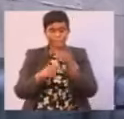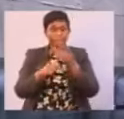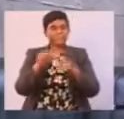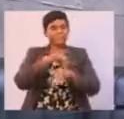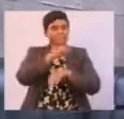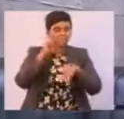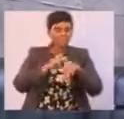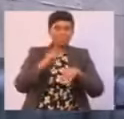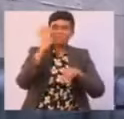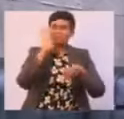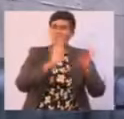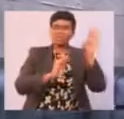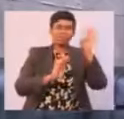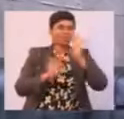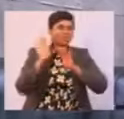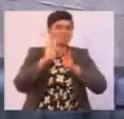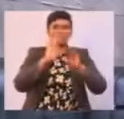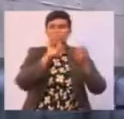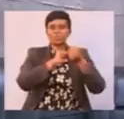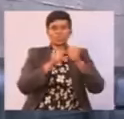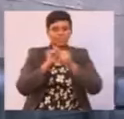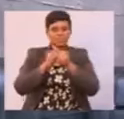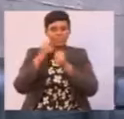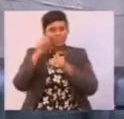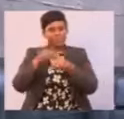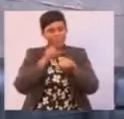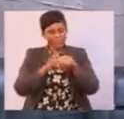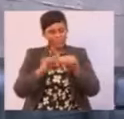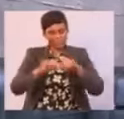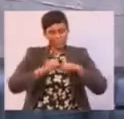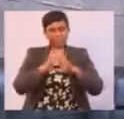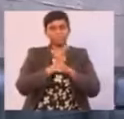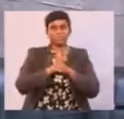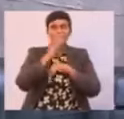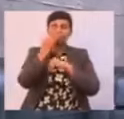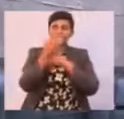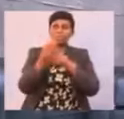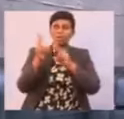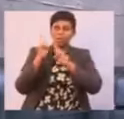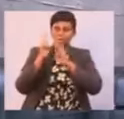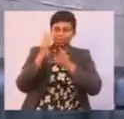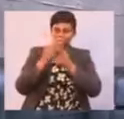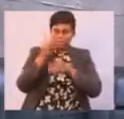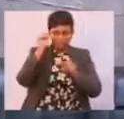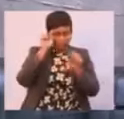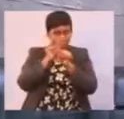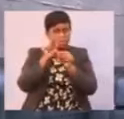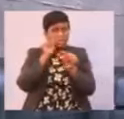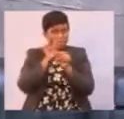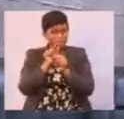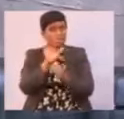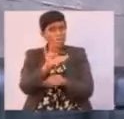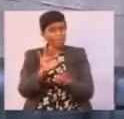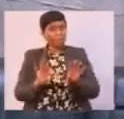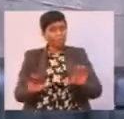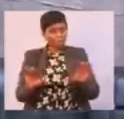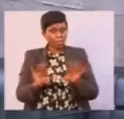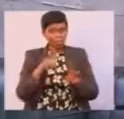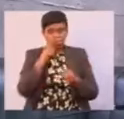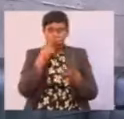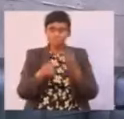for some time, and here in Zambia we host some of our brothers and sisters who were